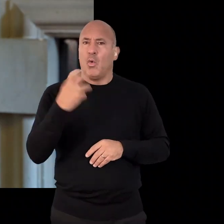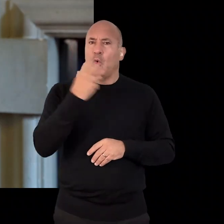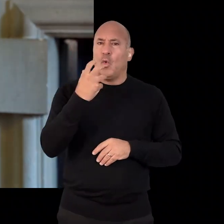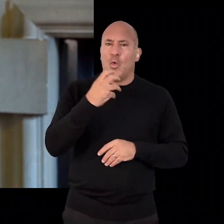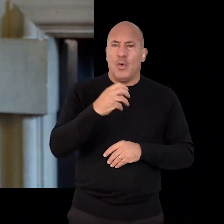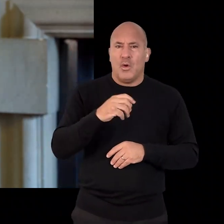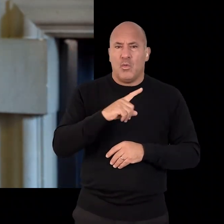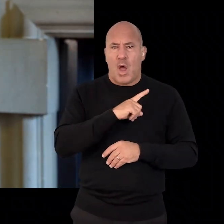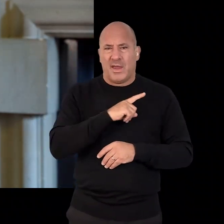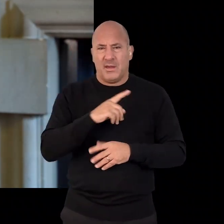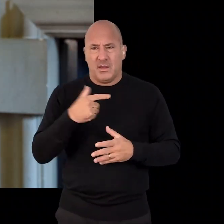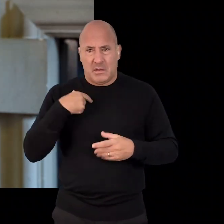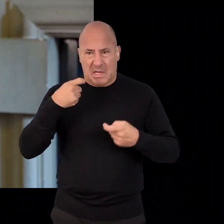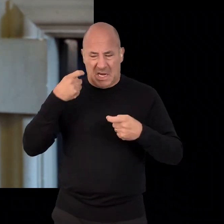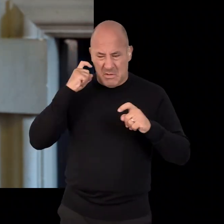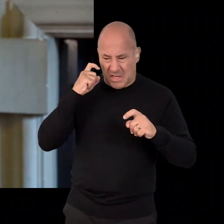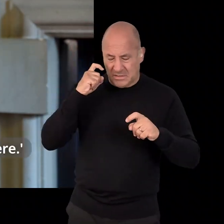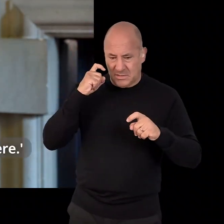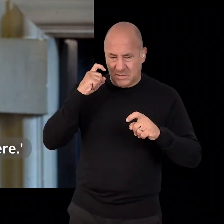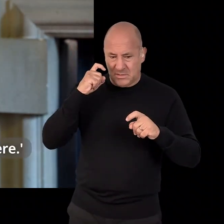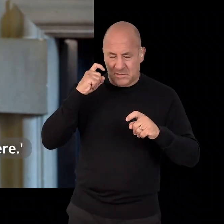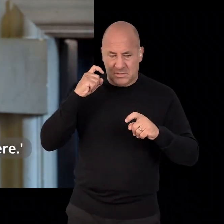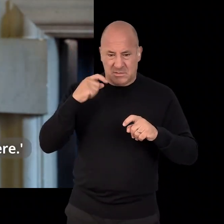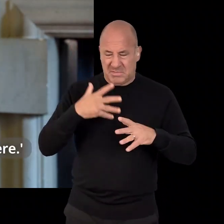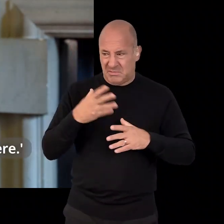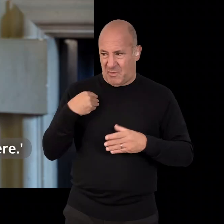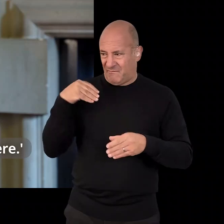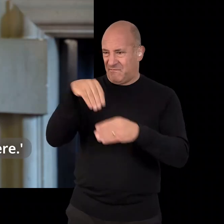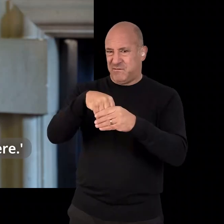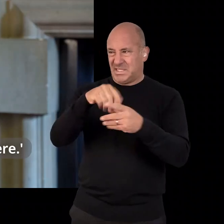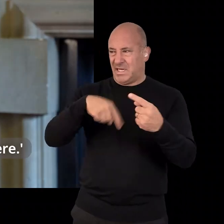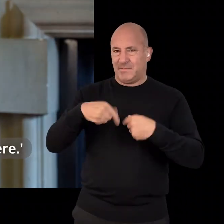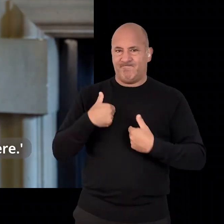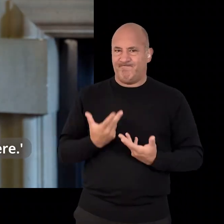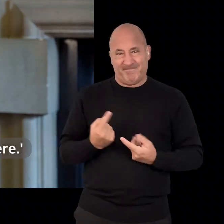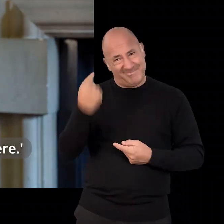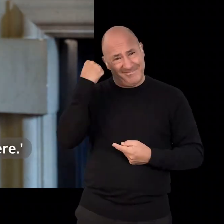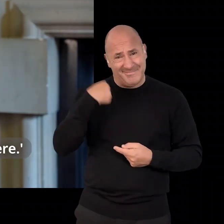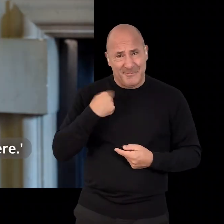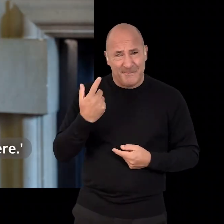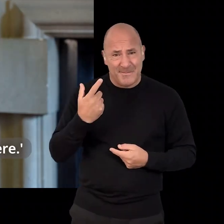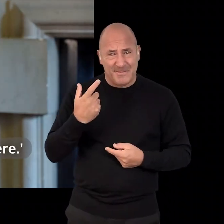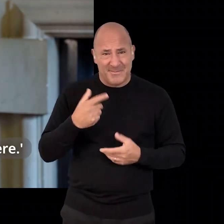was challenging because, my thinking at the time is I don't belong here.